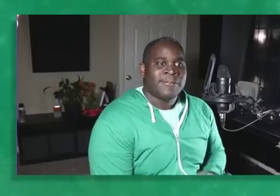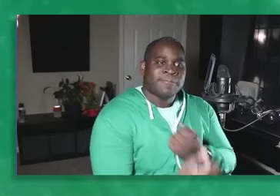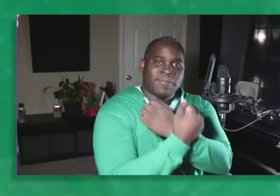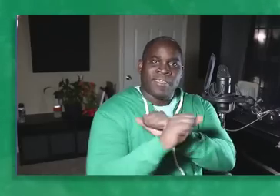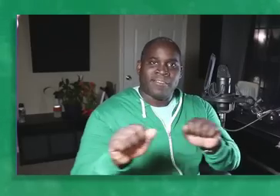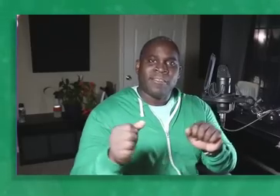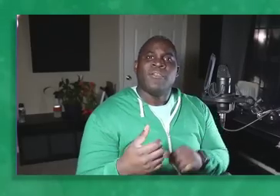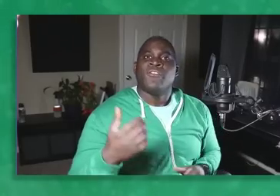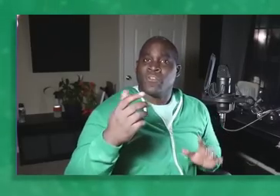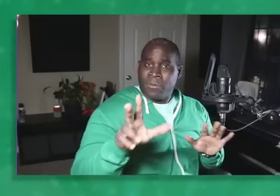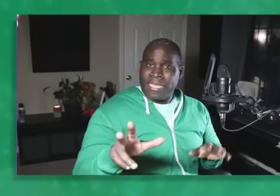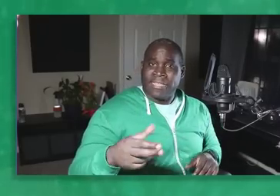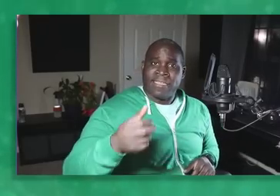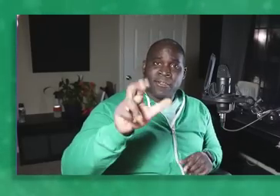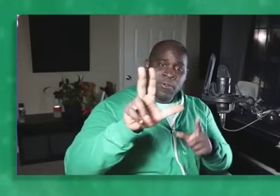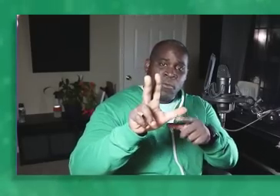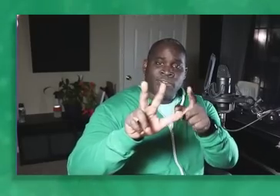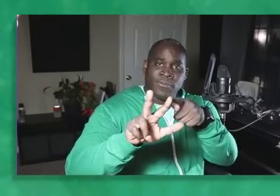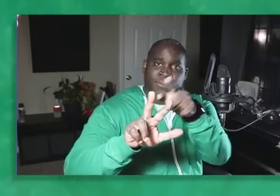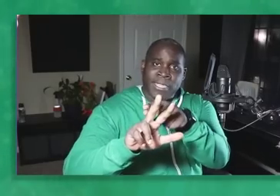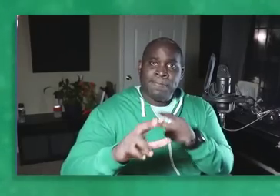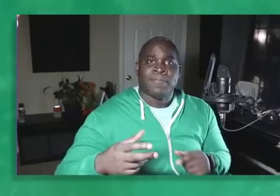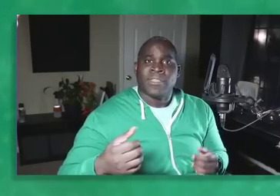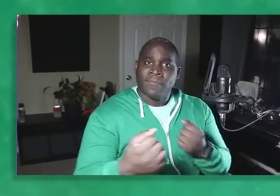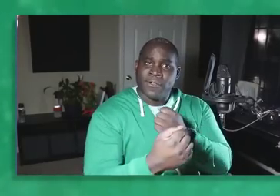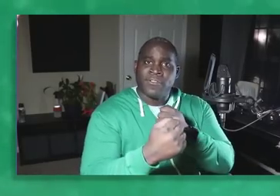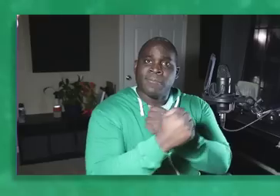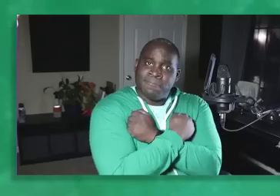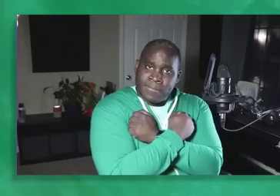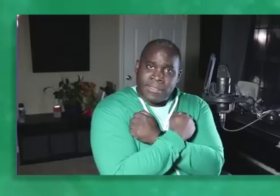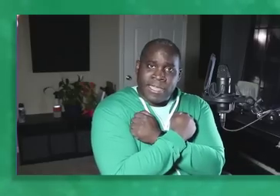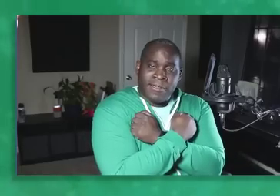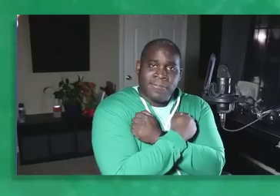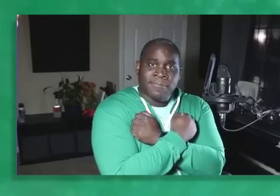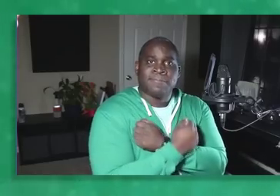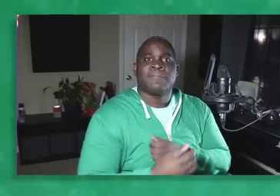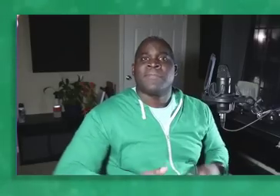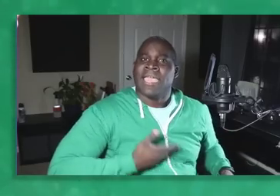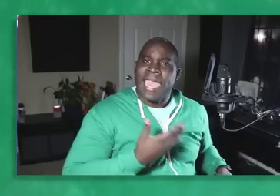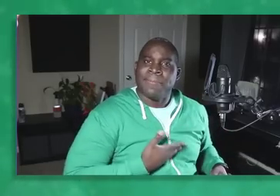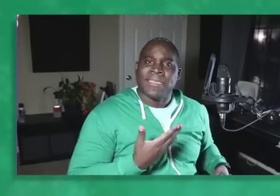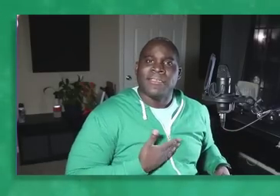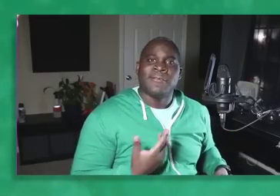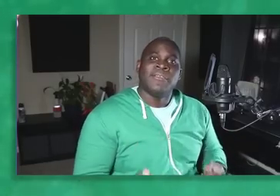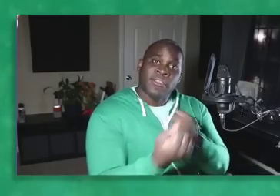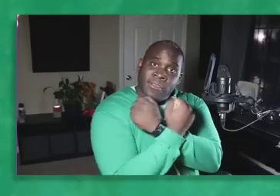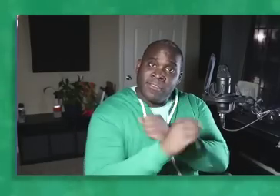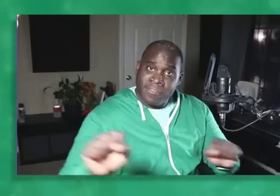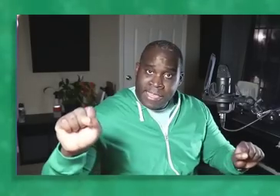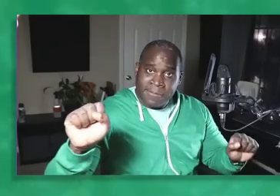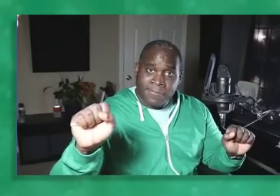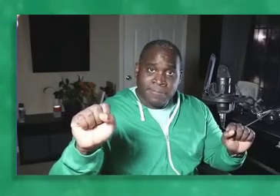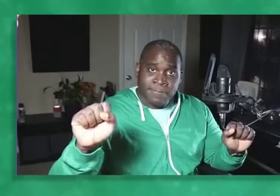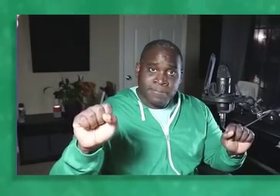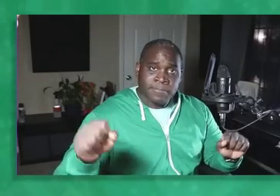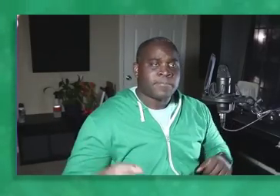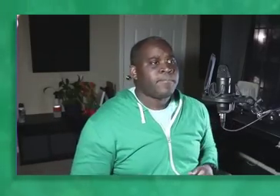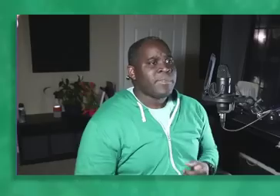you're safe. This. So breaking it down, 1, 2, 3. First, love, happy,